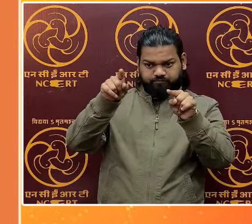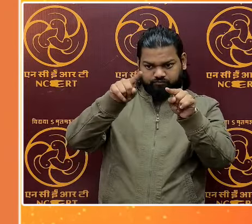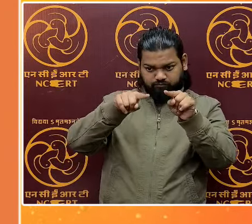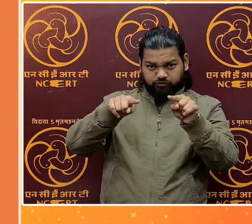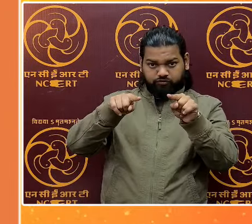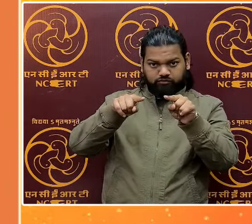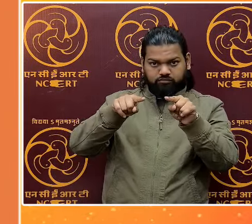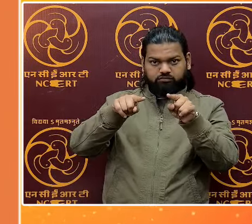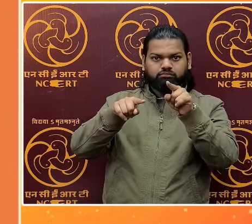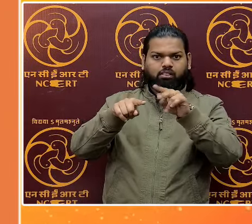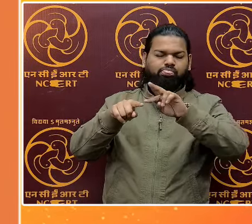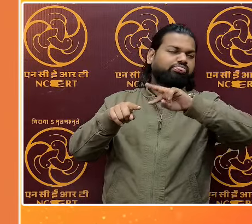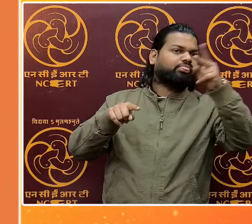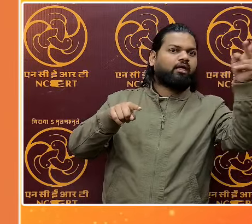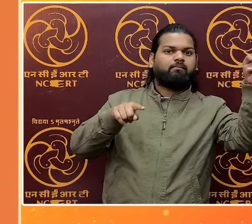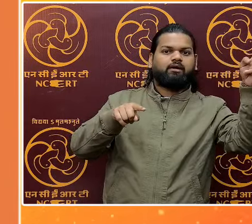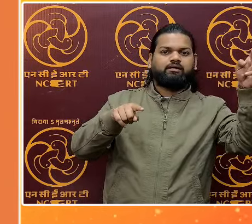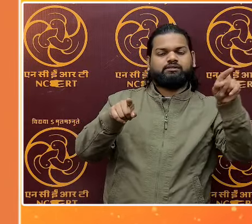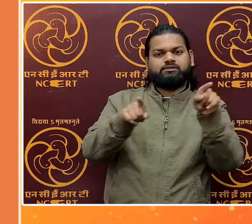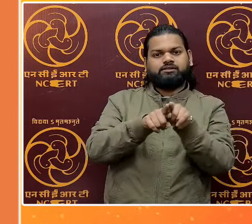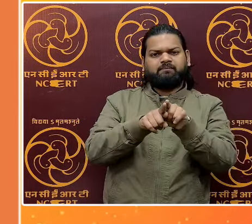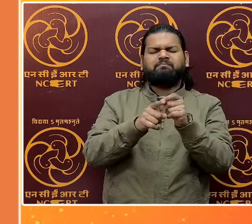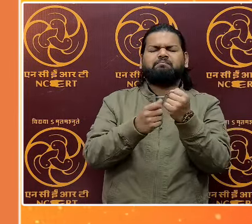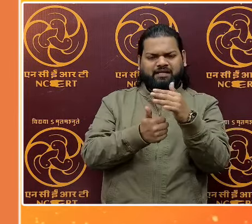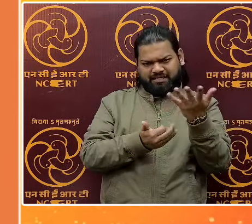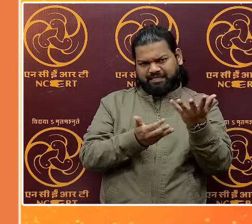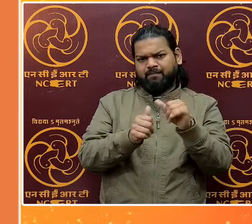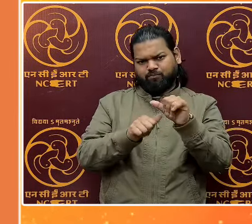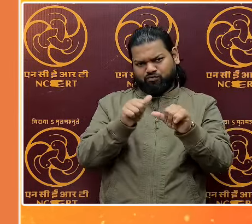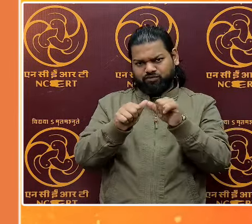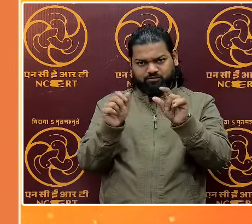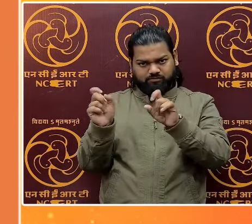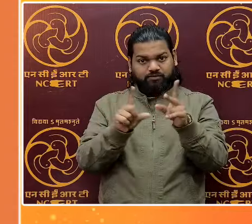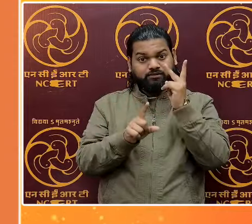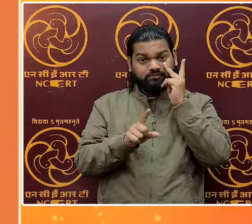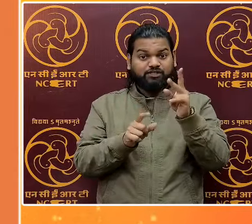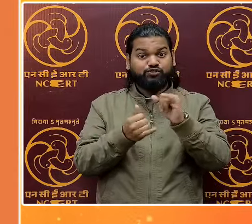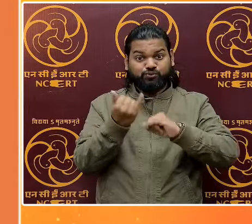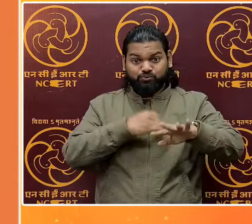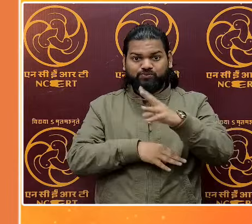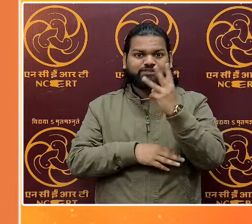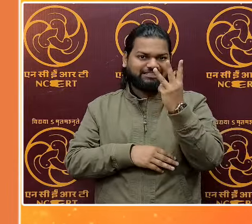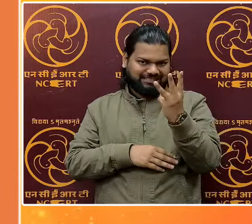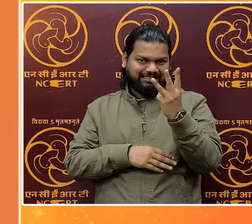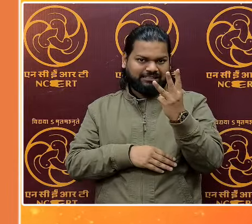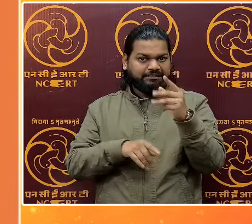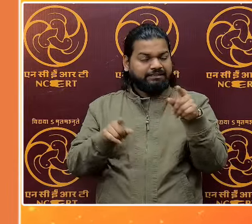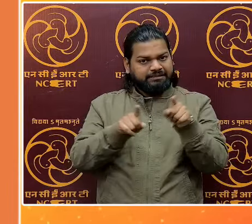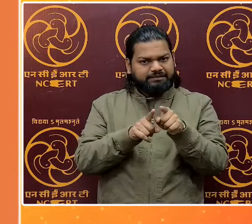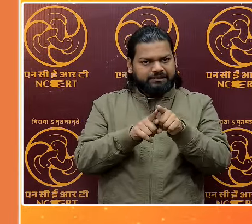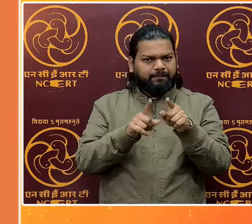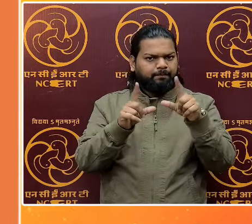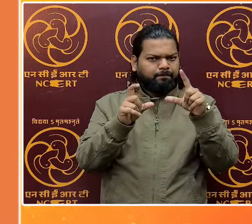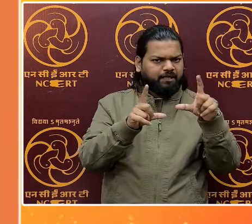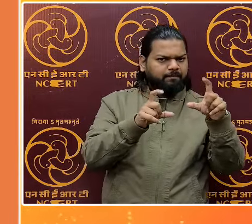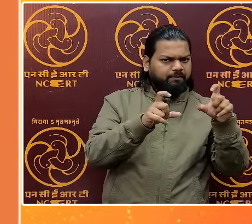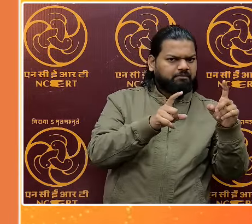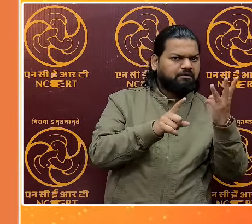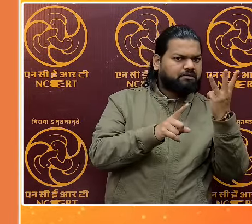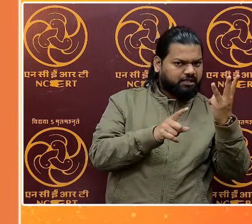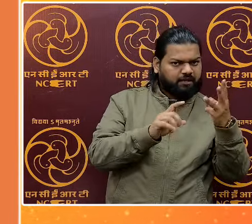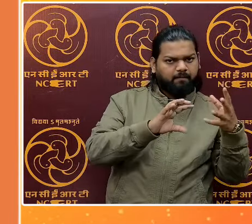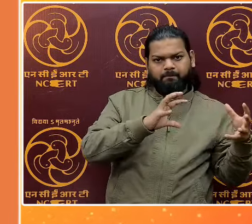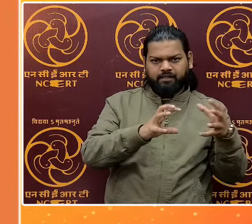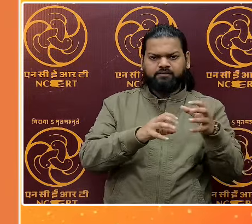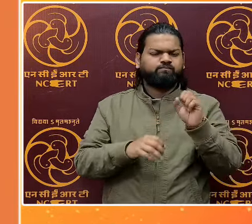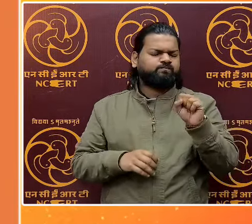gets diverged. Yes. So, that is how within different 3 cases we get different type of images that are formed. Okay,